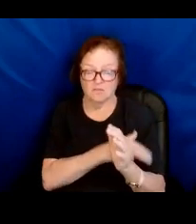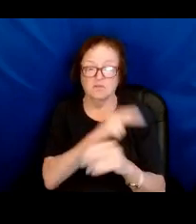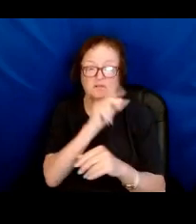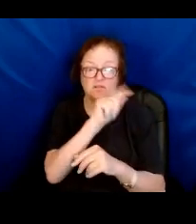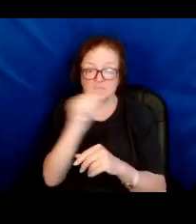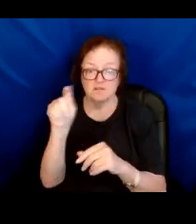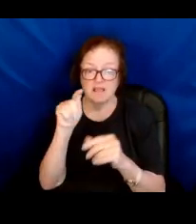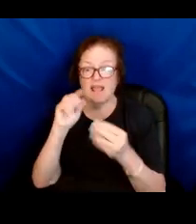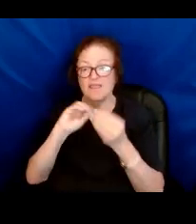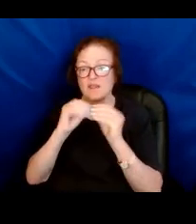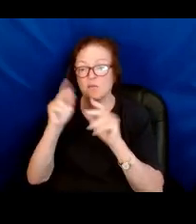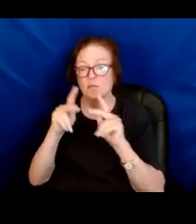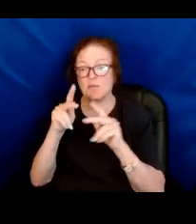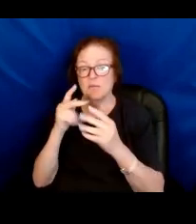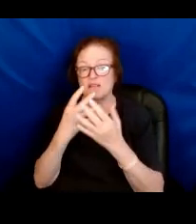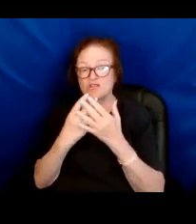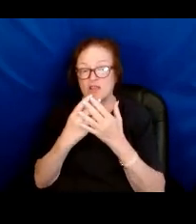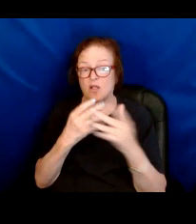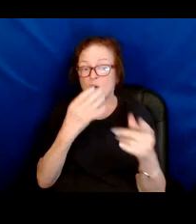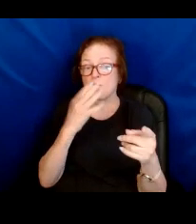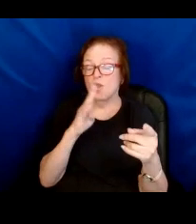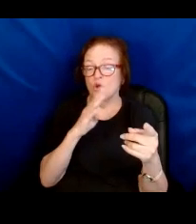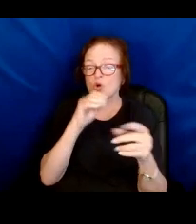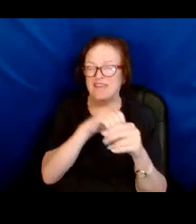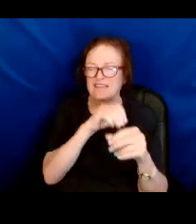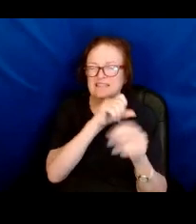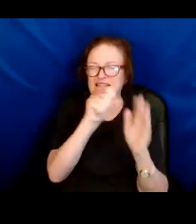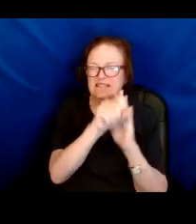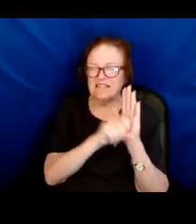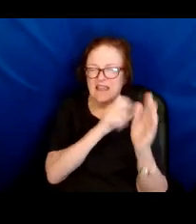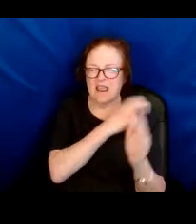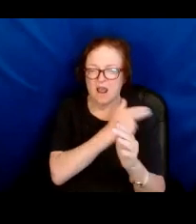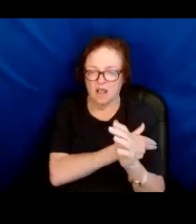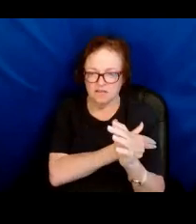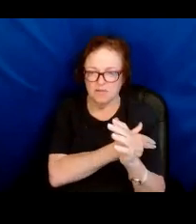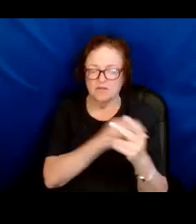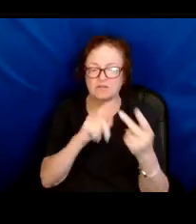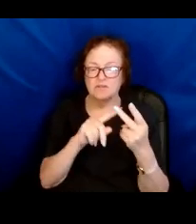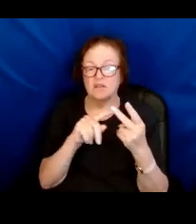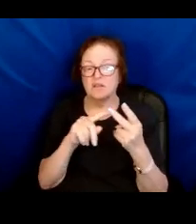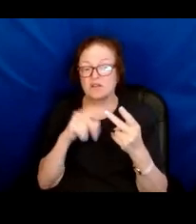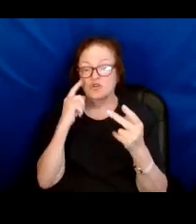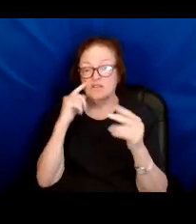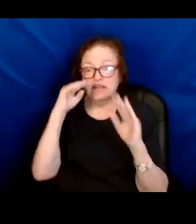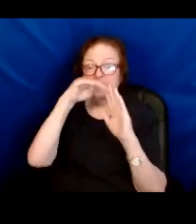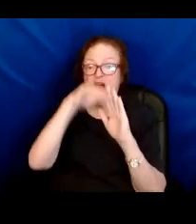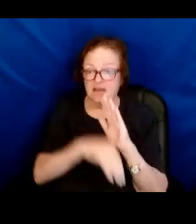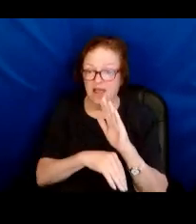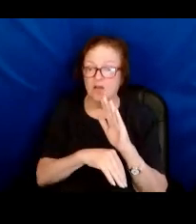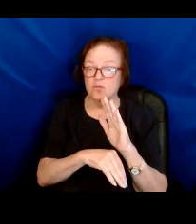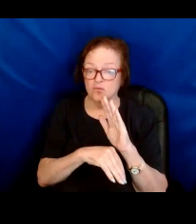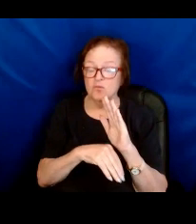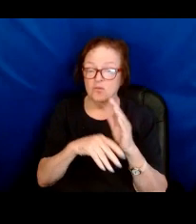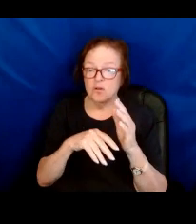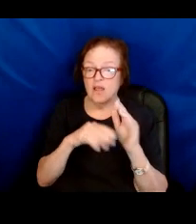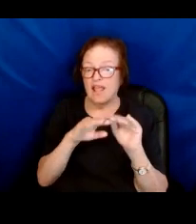in jails, the blue line are the number of people in state hospitals. You can see how it's gone down, but been largely